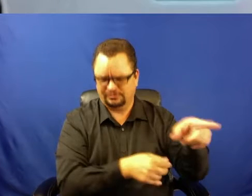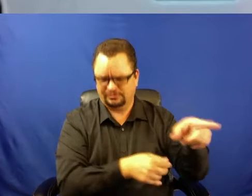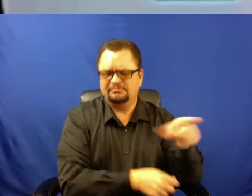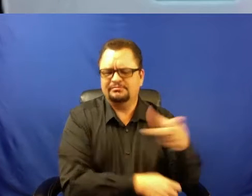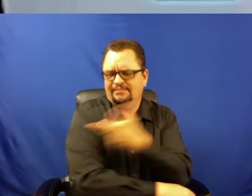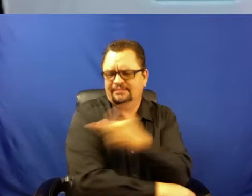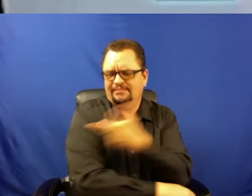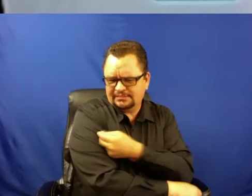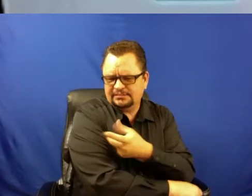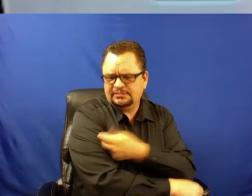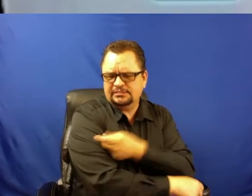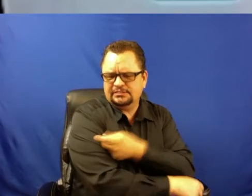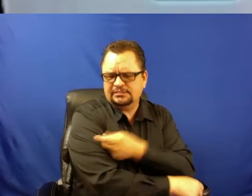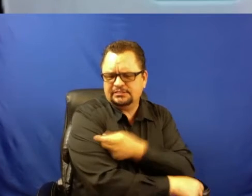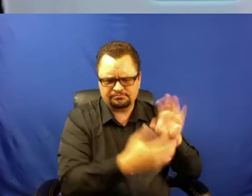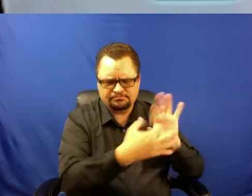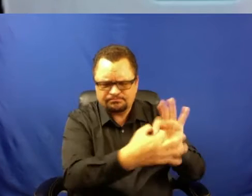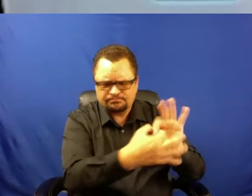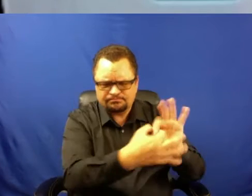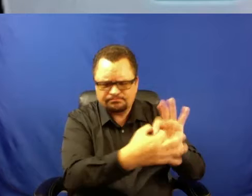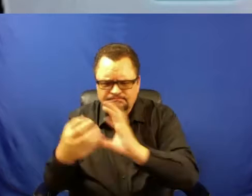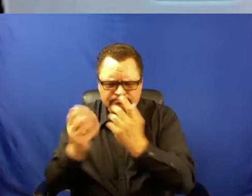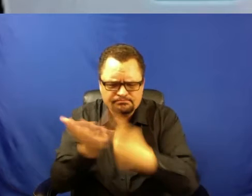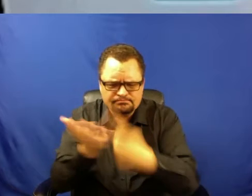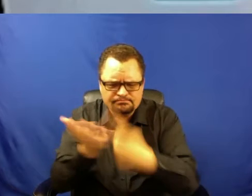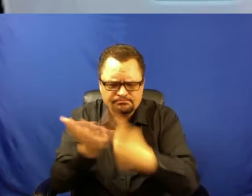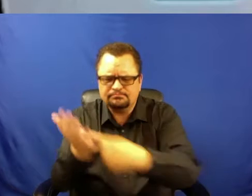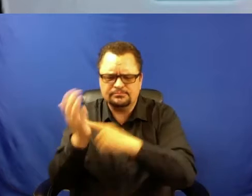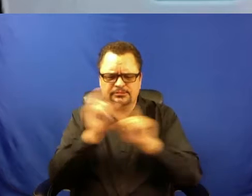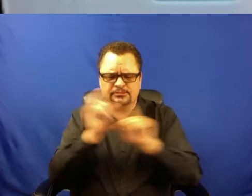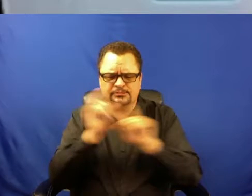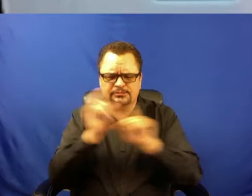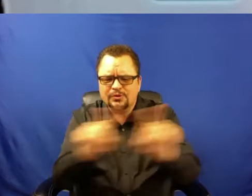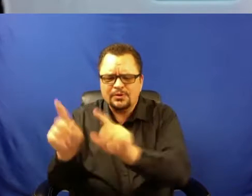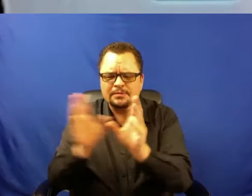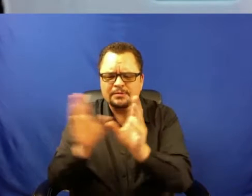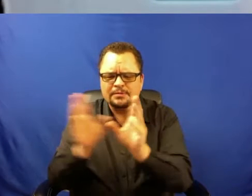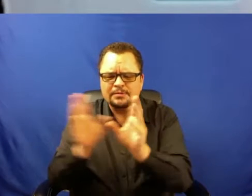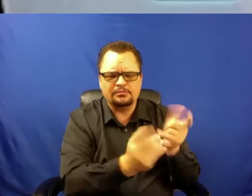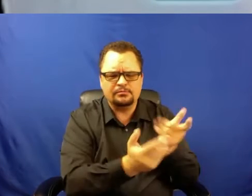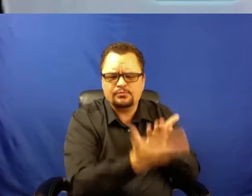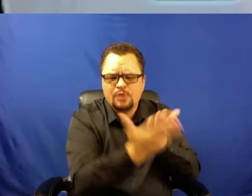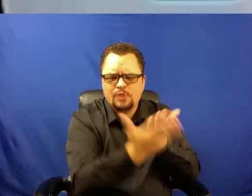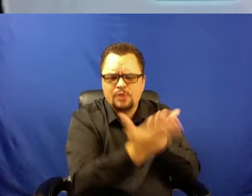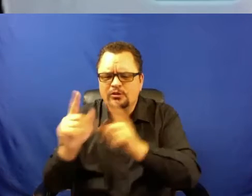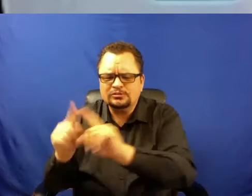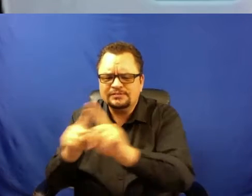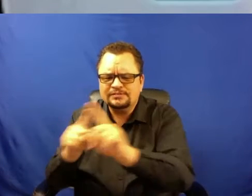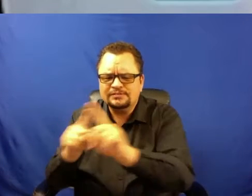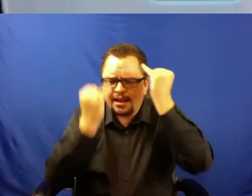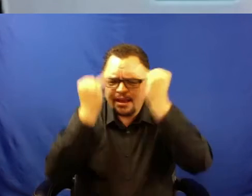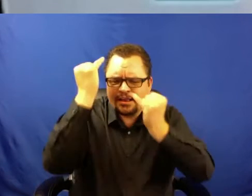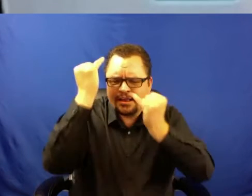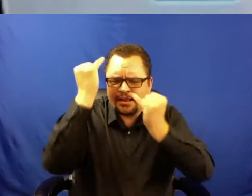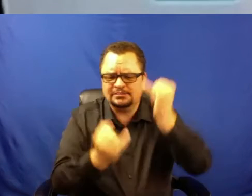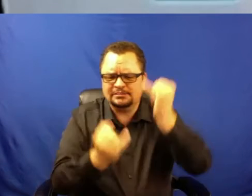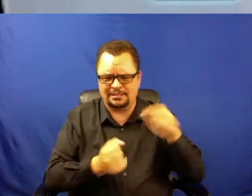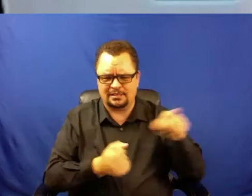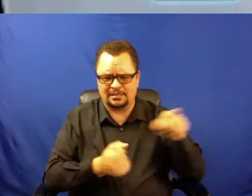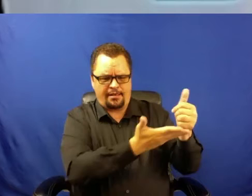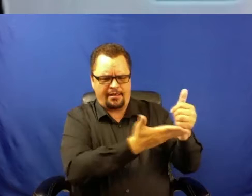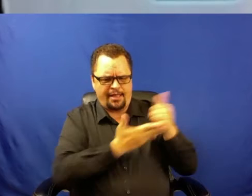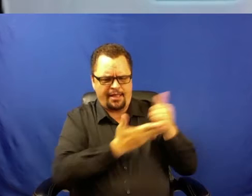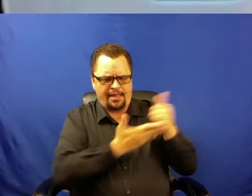idea and then helped us to put the framework around. So his leadership when he was with the fire department, I think,